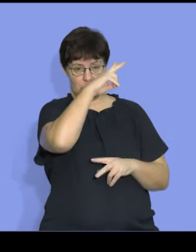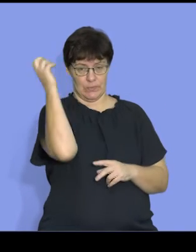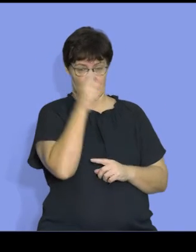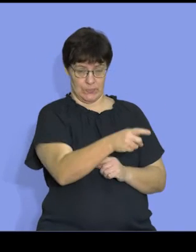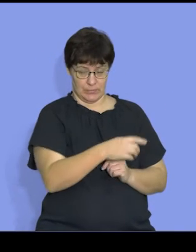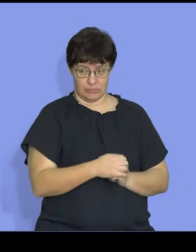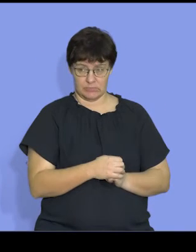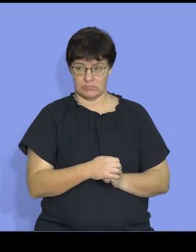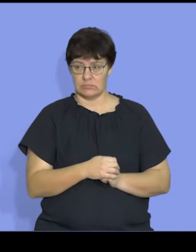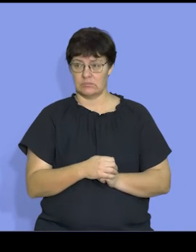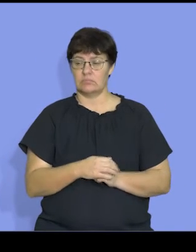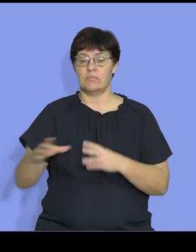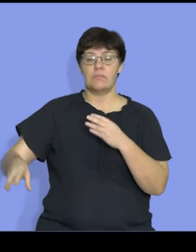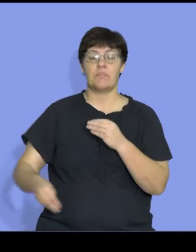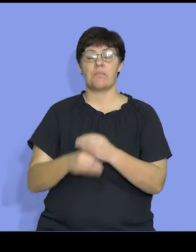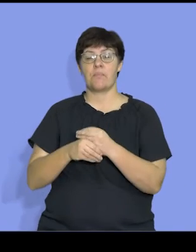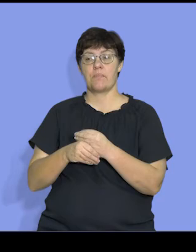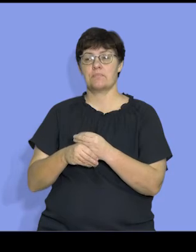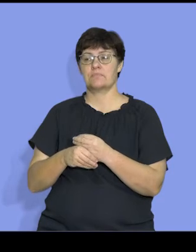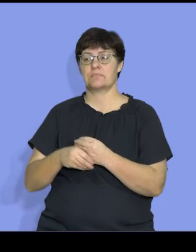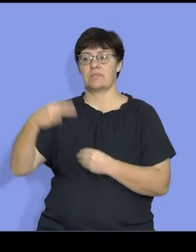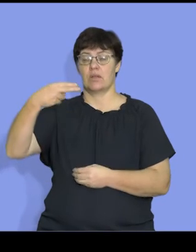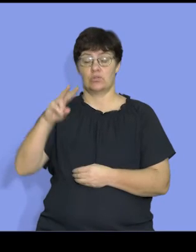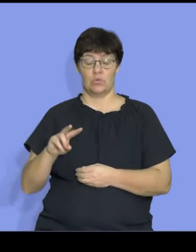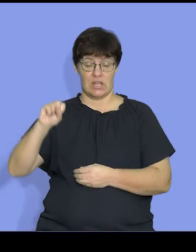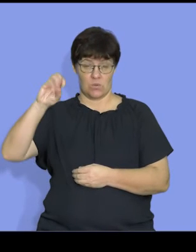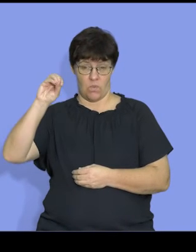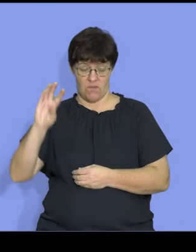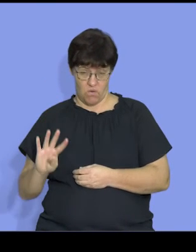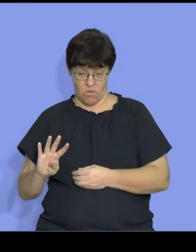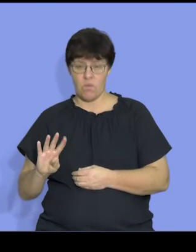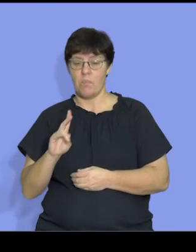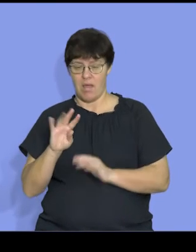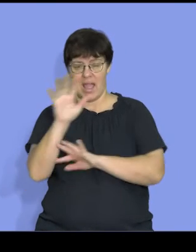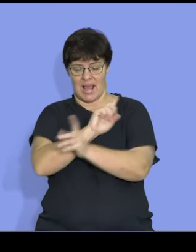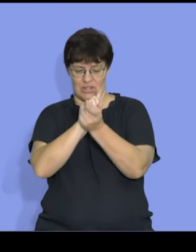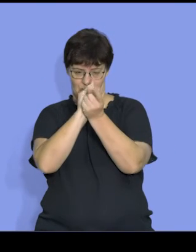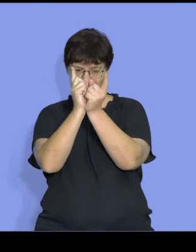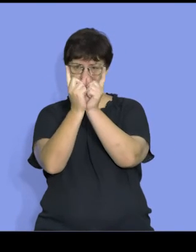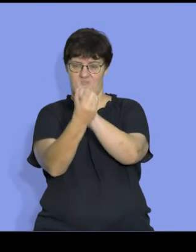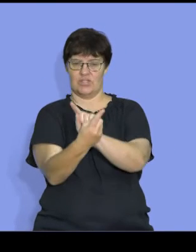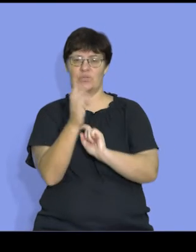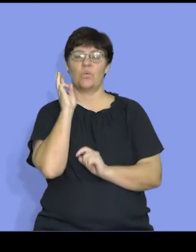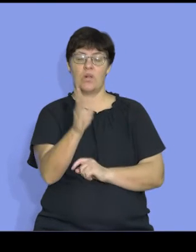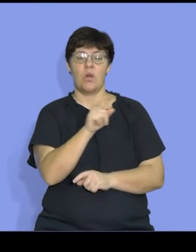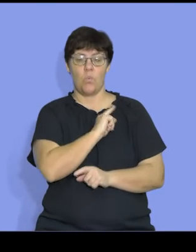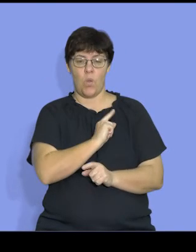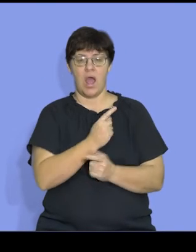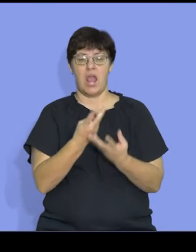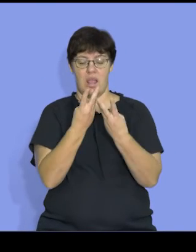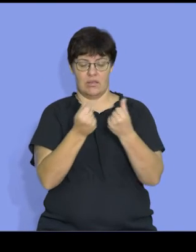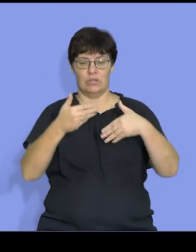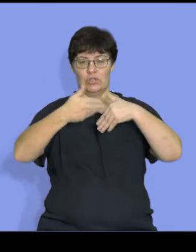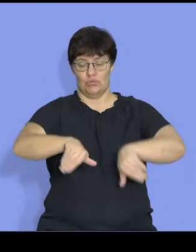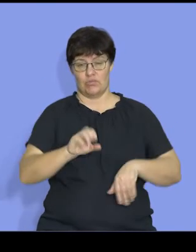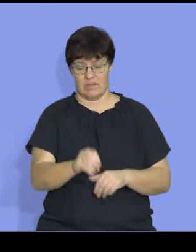to add a solution of dilute sulfuric acid, there will be a color change when this neutralization reaction takes place, okay? So